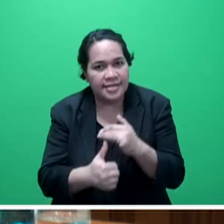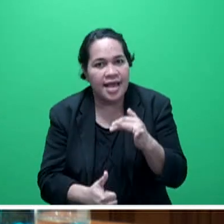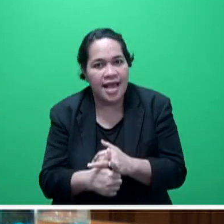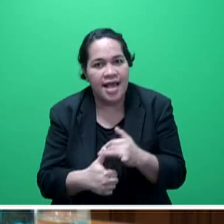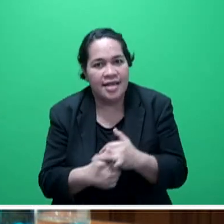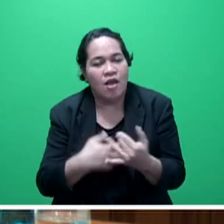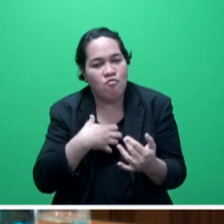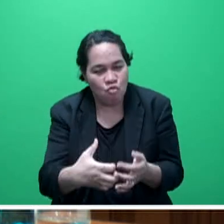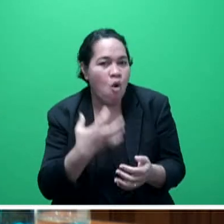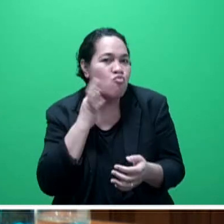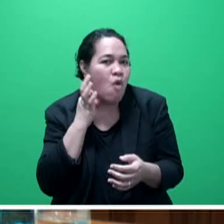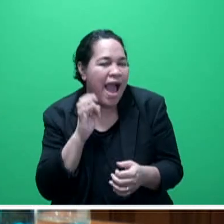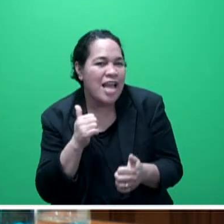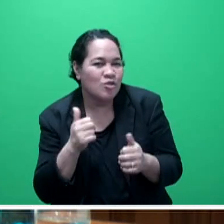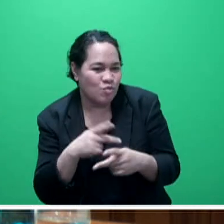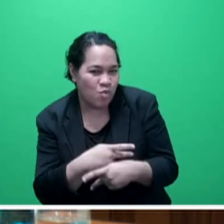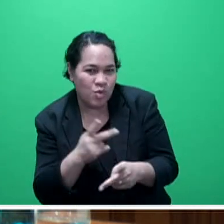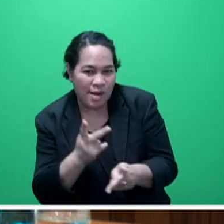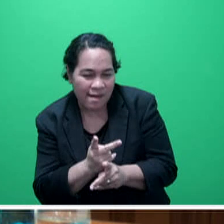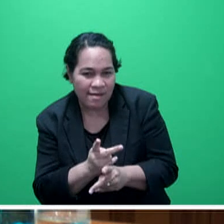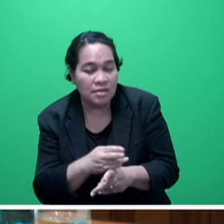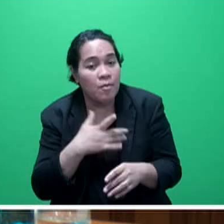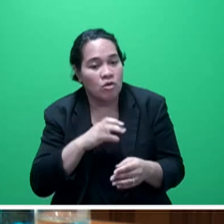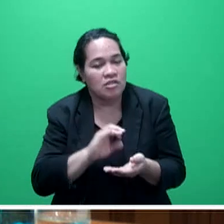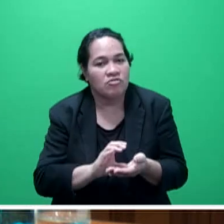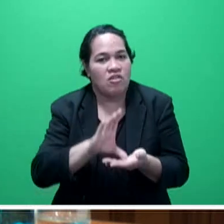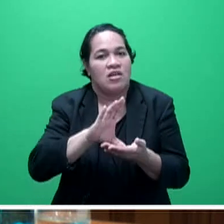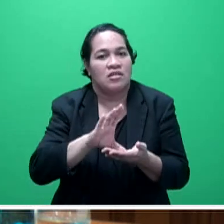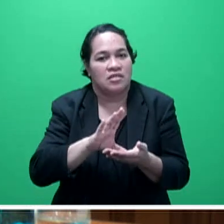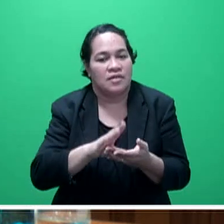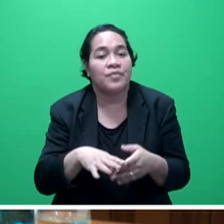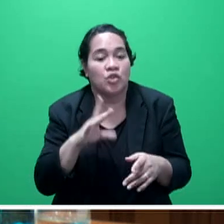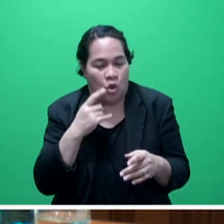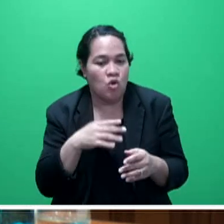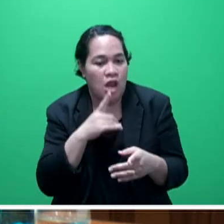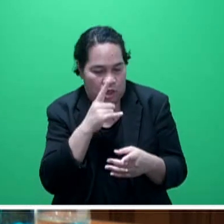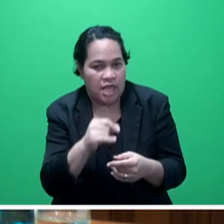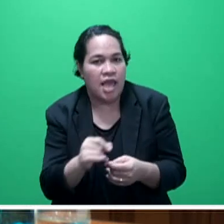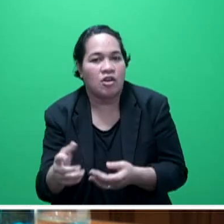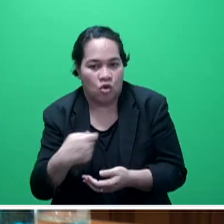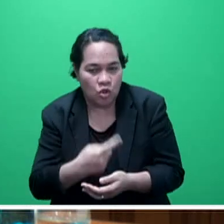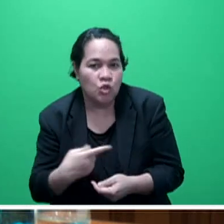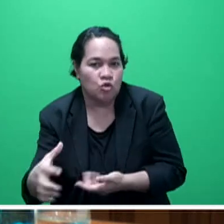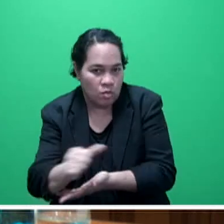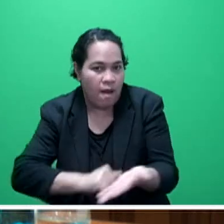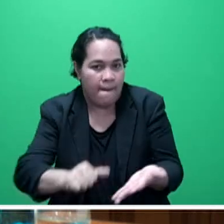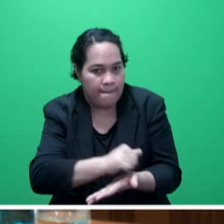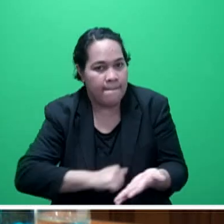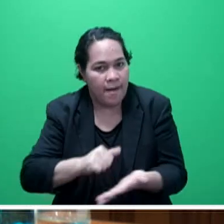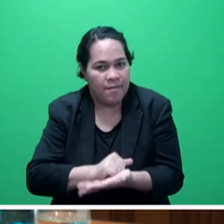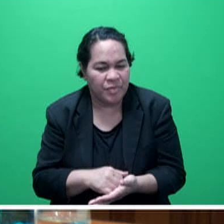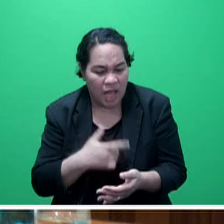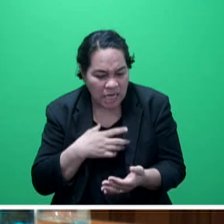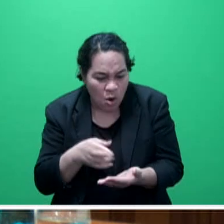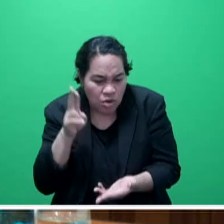threshold increased to 30,000 in 2017, improving the purchasing power. Regarding duty reduction,